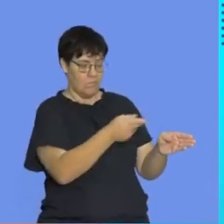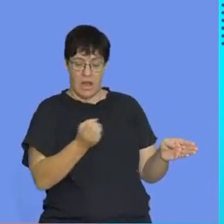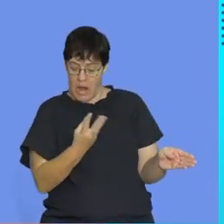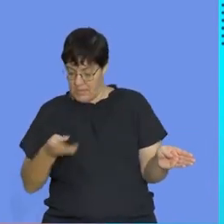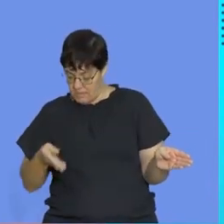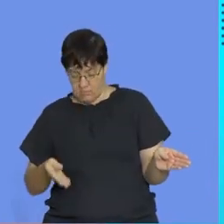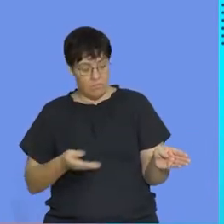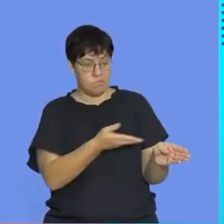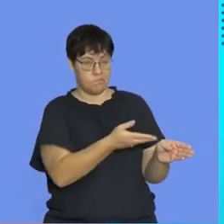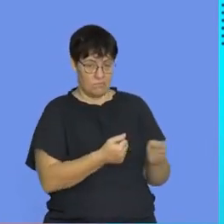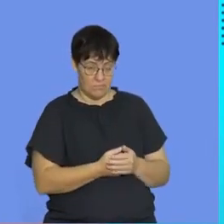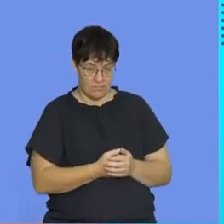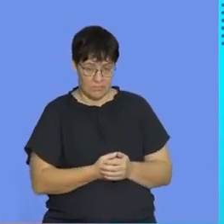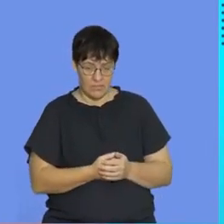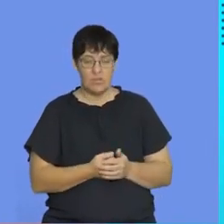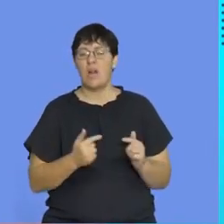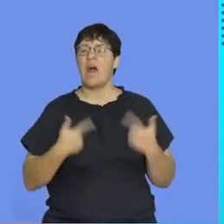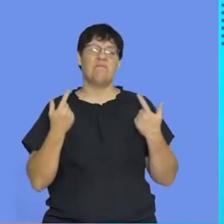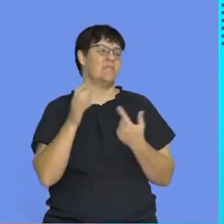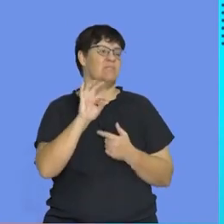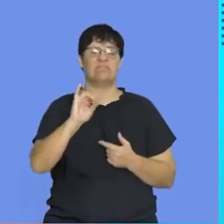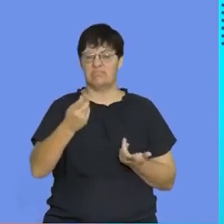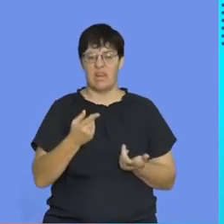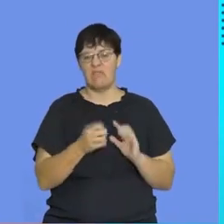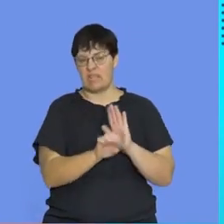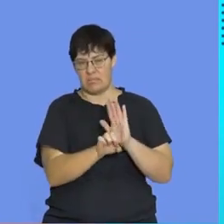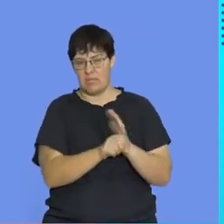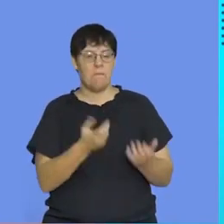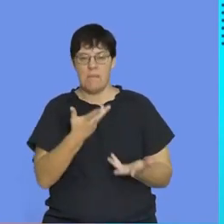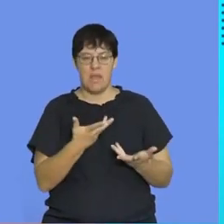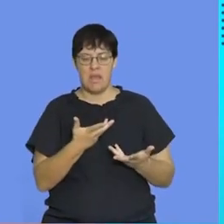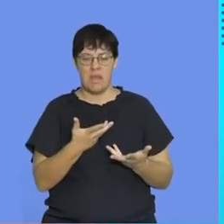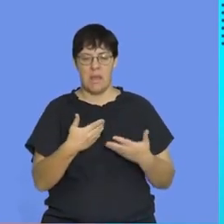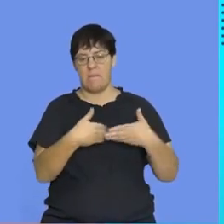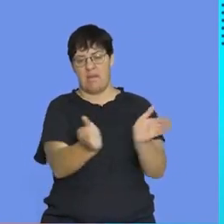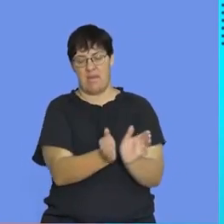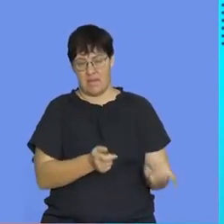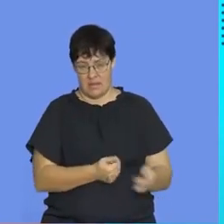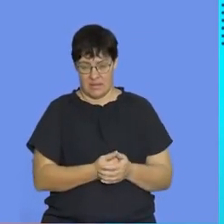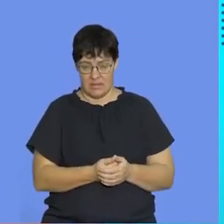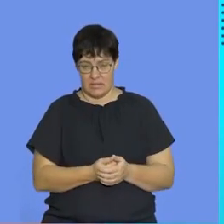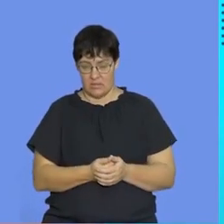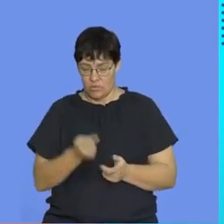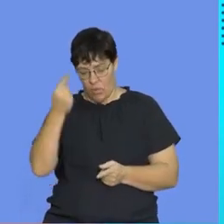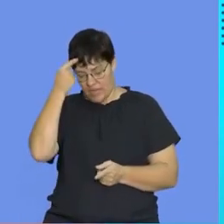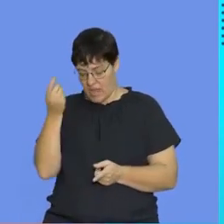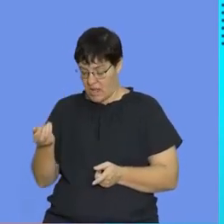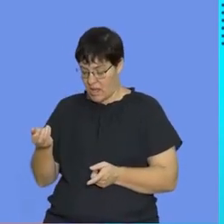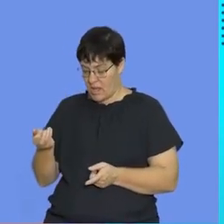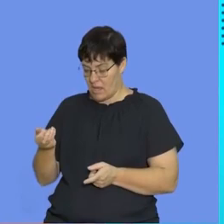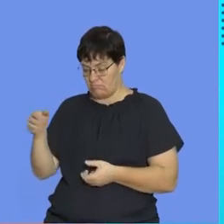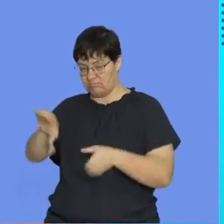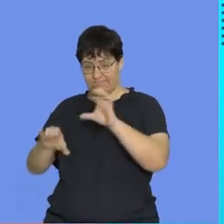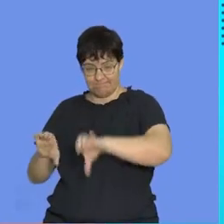everyday life examples. So if you are to bake something, the ingredients, you want to think of them as the